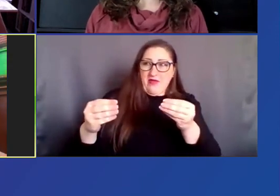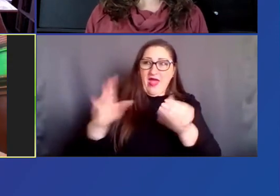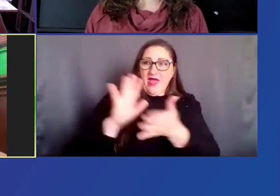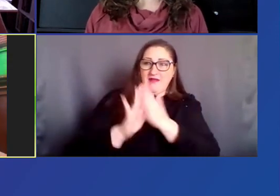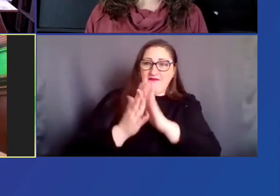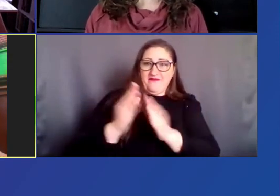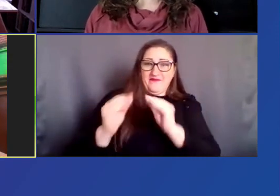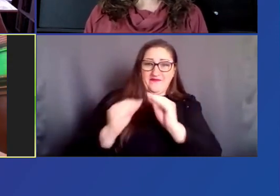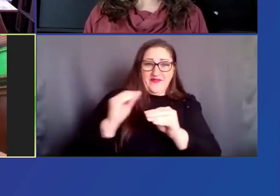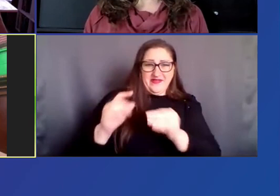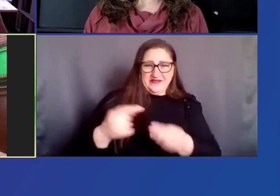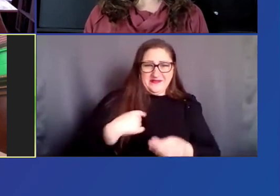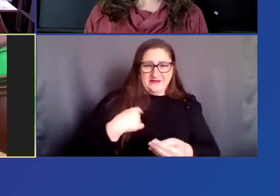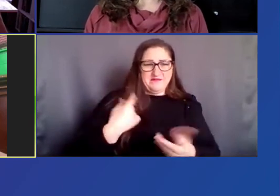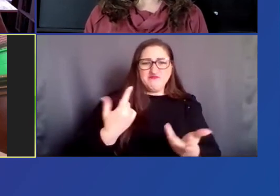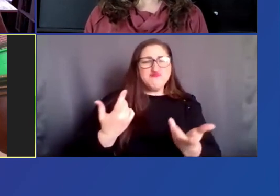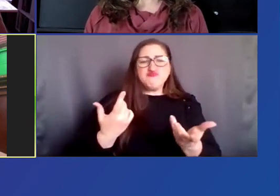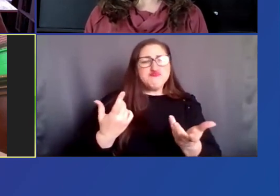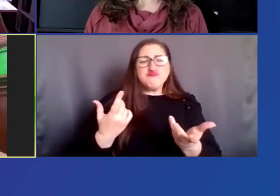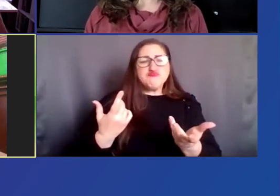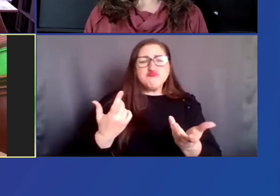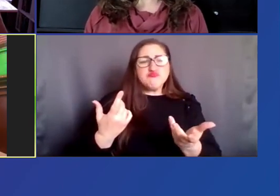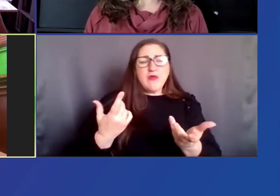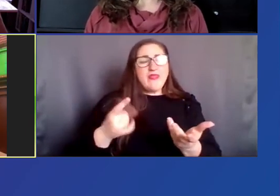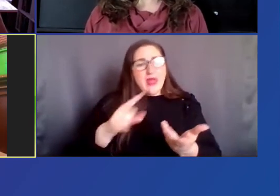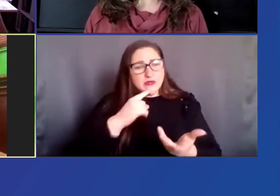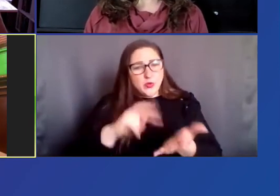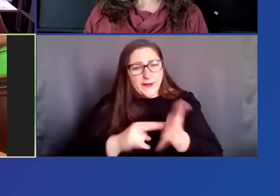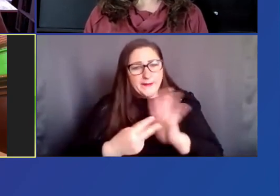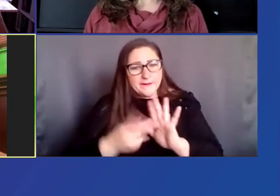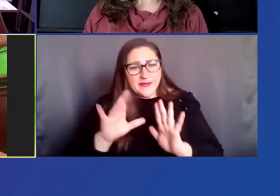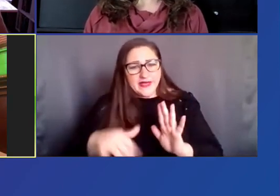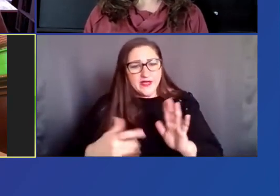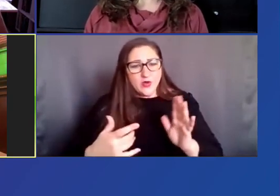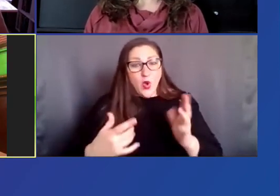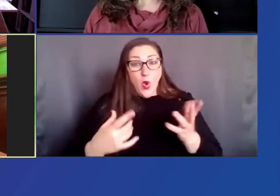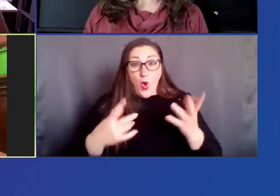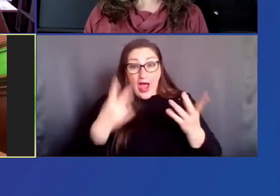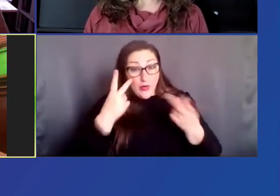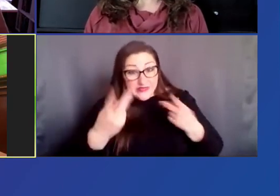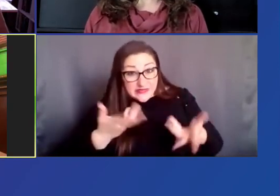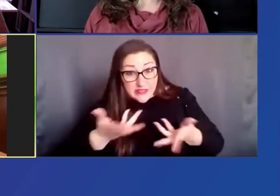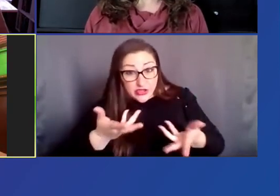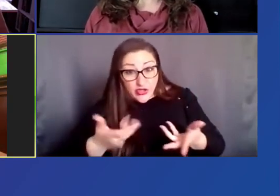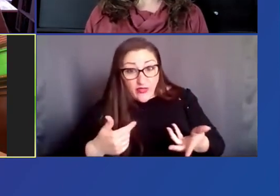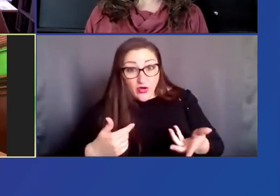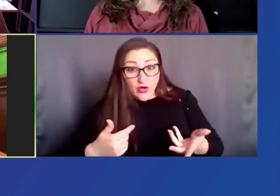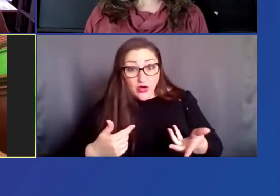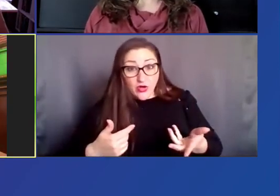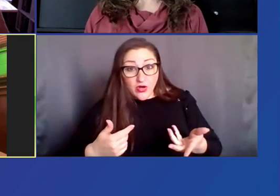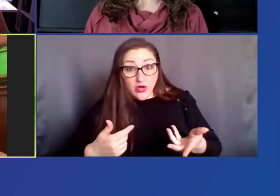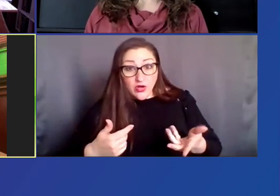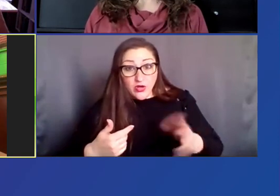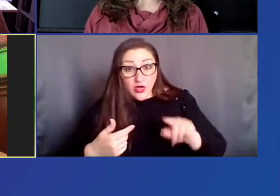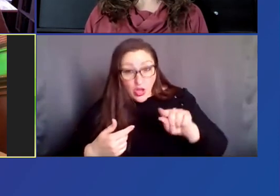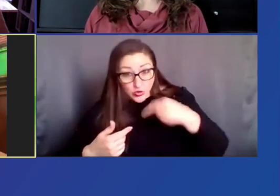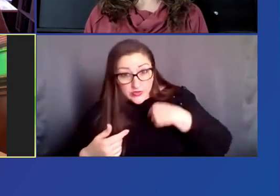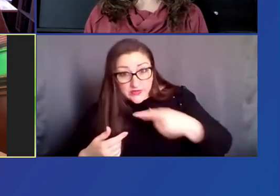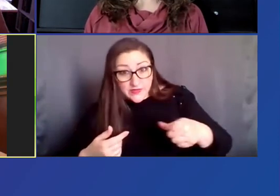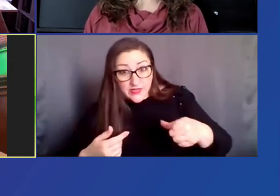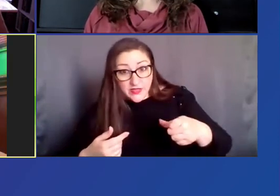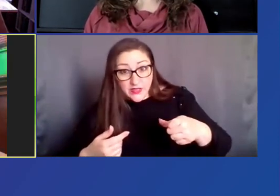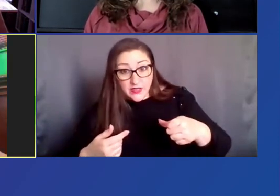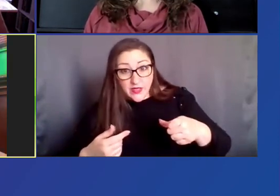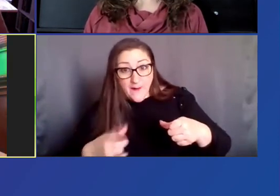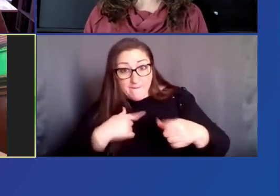know? So that's where I'm at when we're talking about how we seeing each other. Do we need to write? Are you compromising